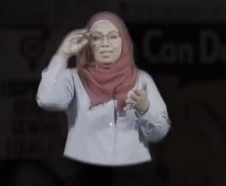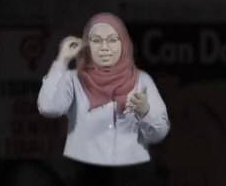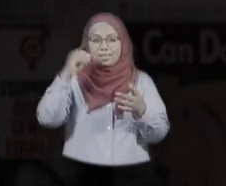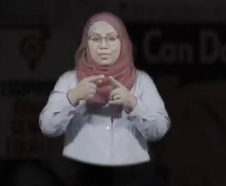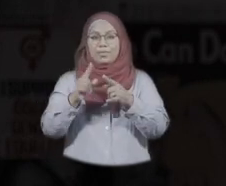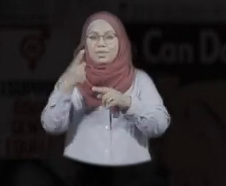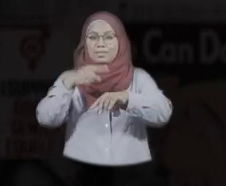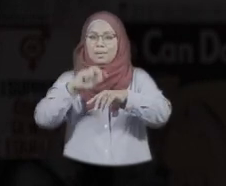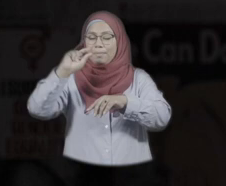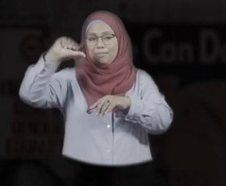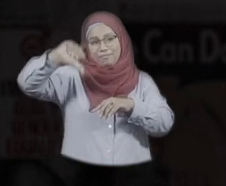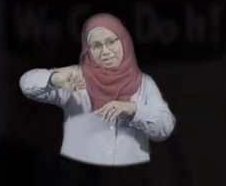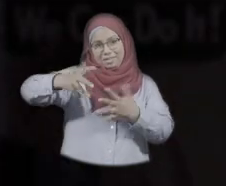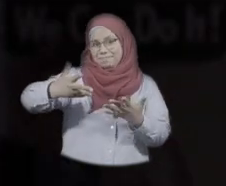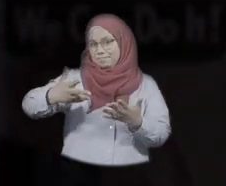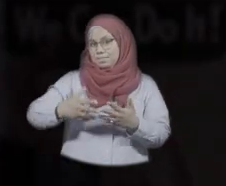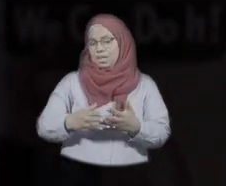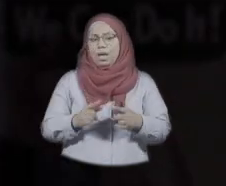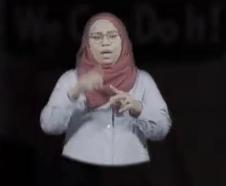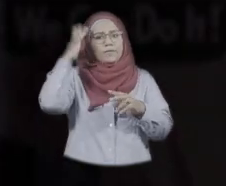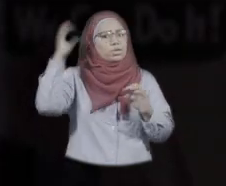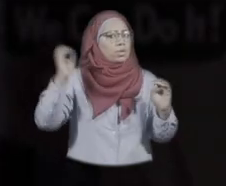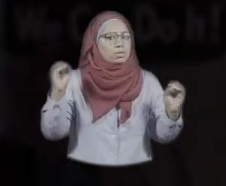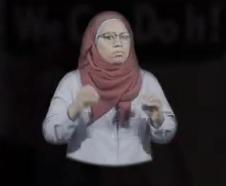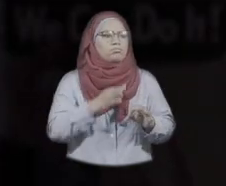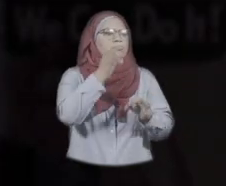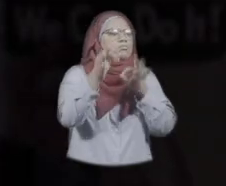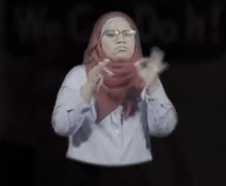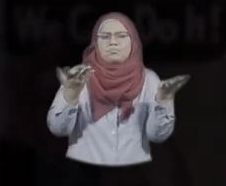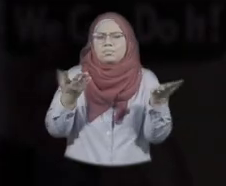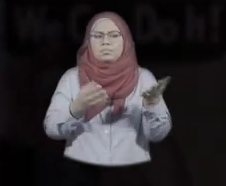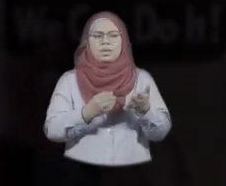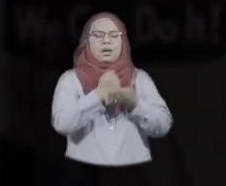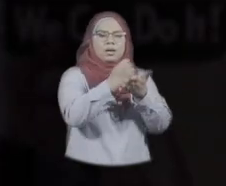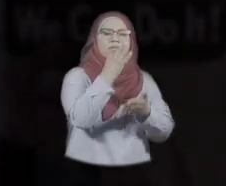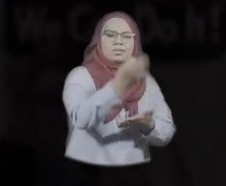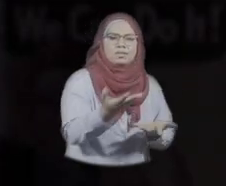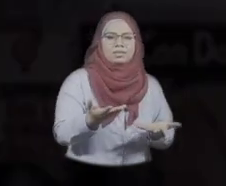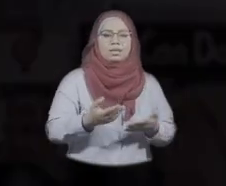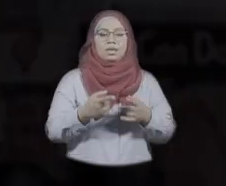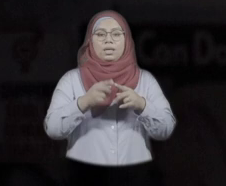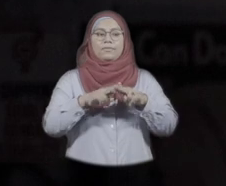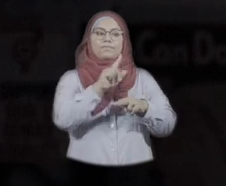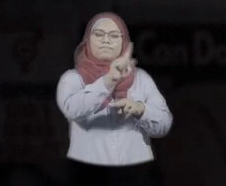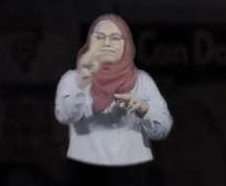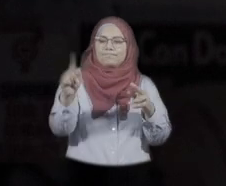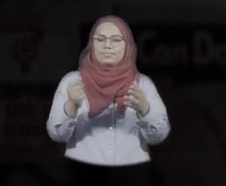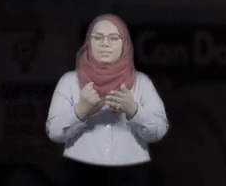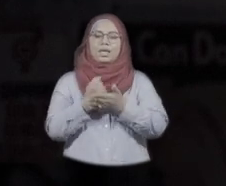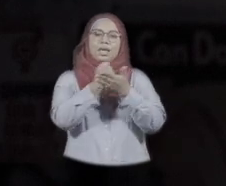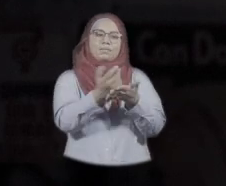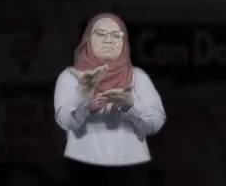learn from our mistakes itura nengenna mihun kari ahamwe helpan edemwe ekaku aneka